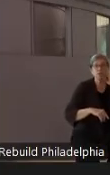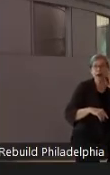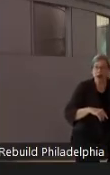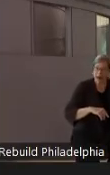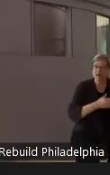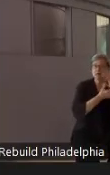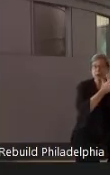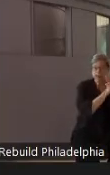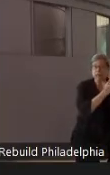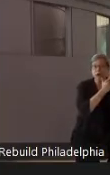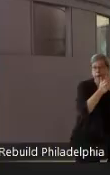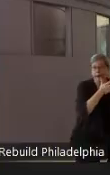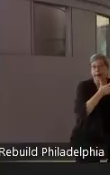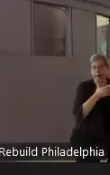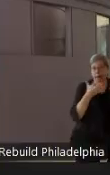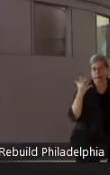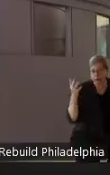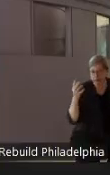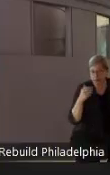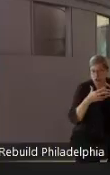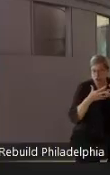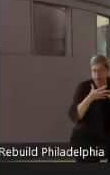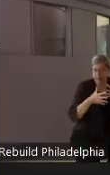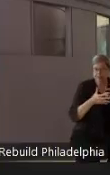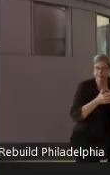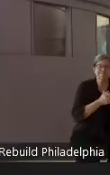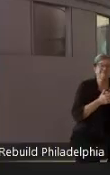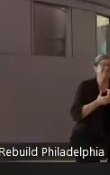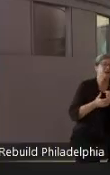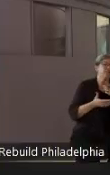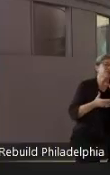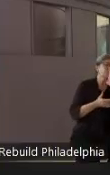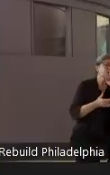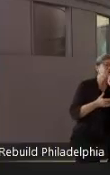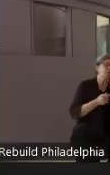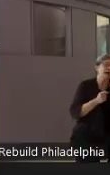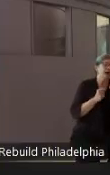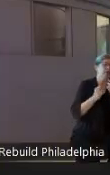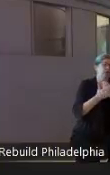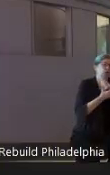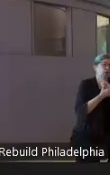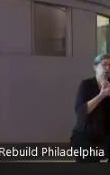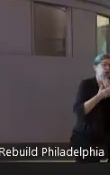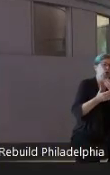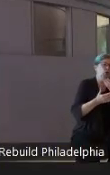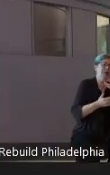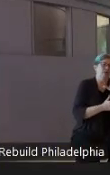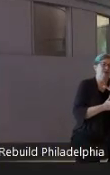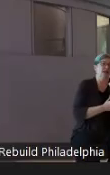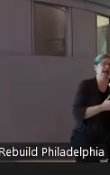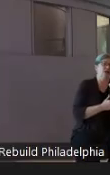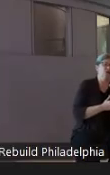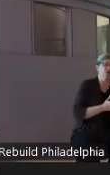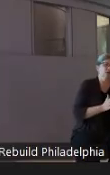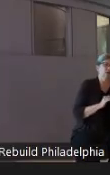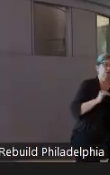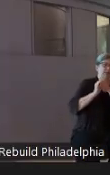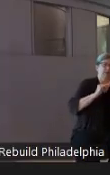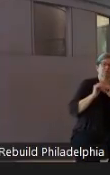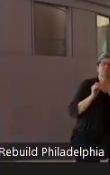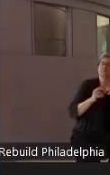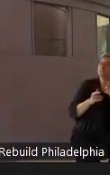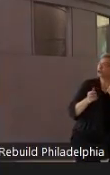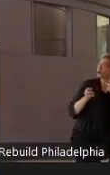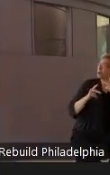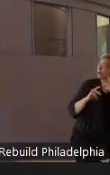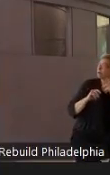bit with you about the exterior design of the revamped Carousel house. And the first thing we're looking at, actually go back that